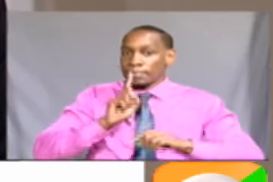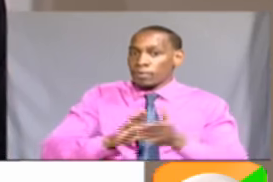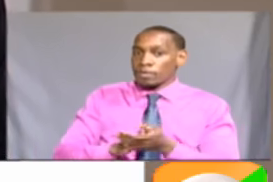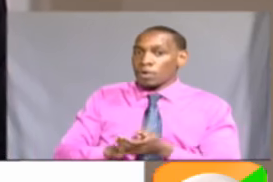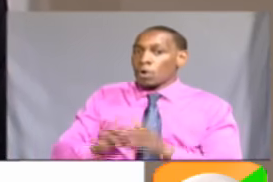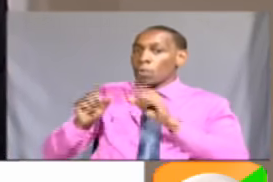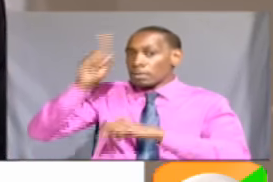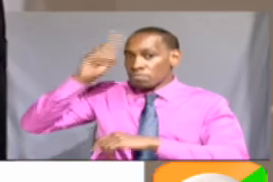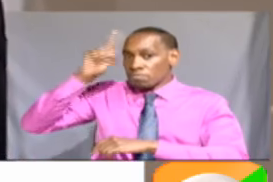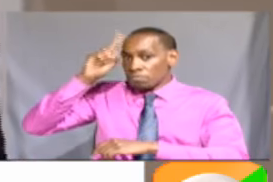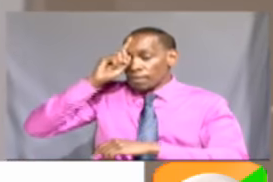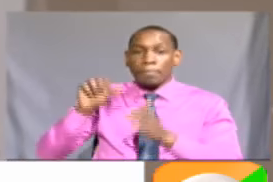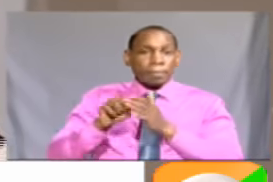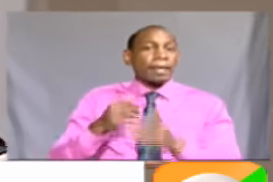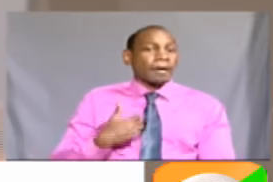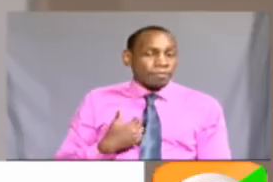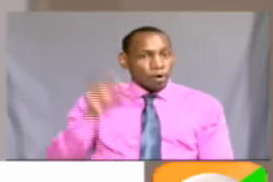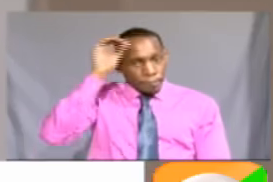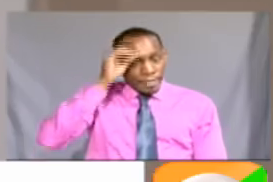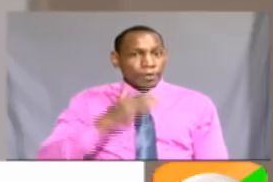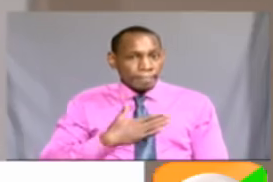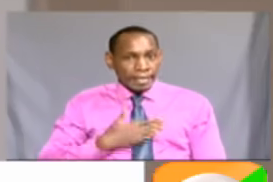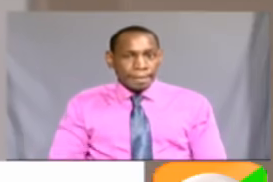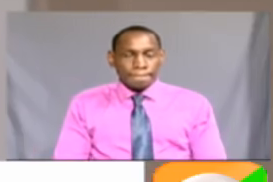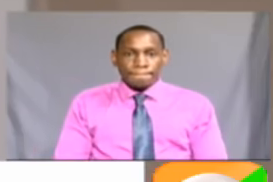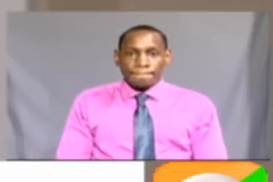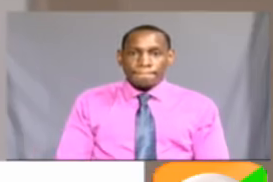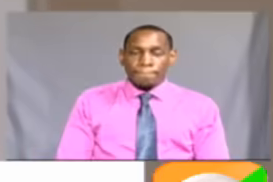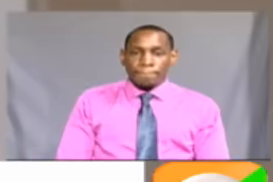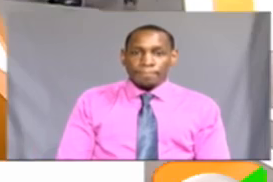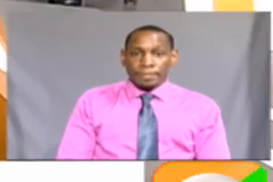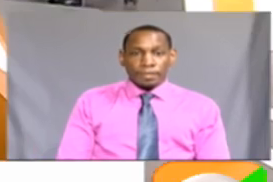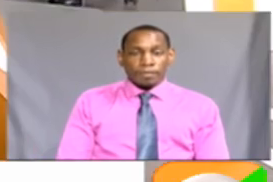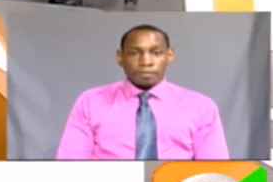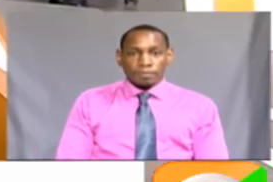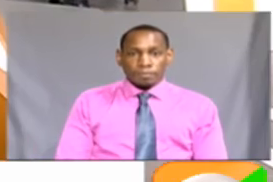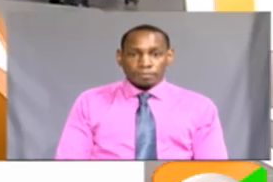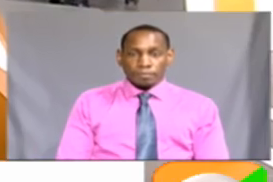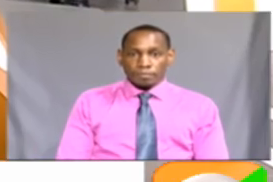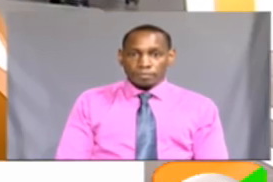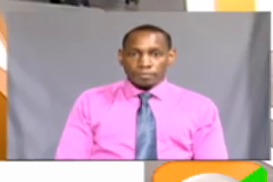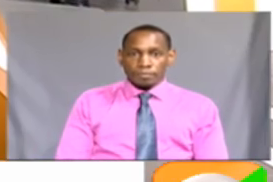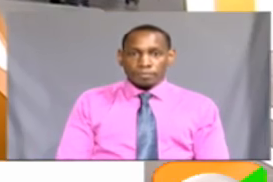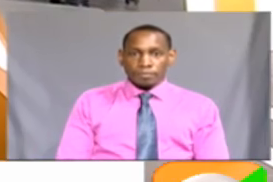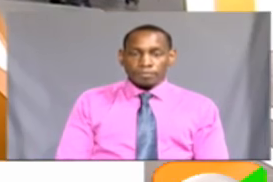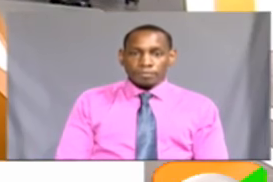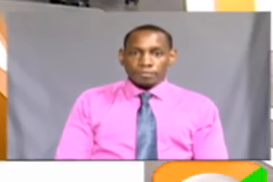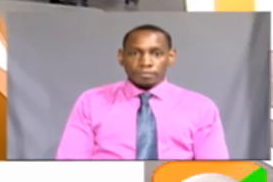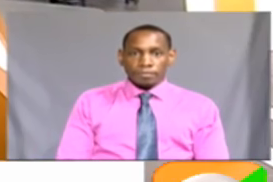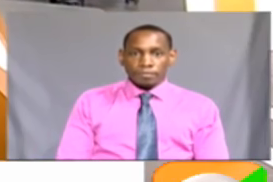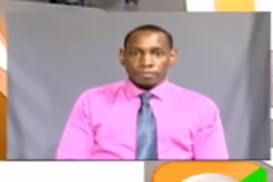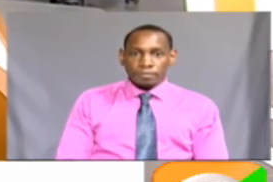ni propaganda, then there's a problem, in my opinion. No, it may well be, but what might be more